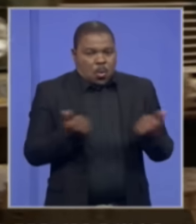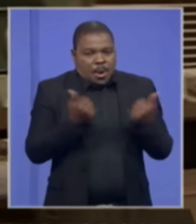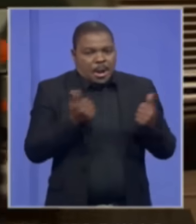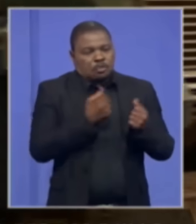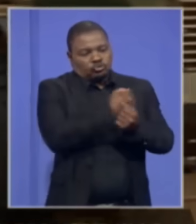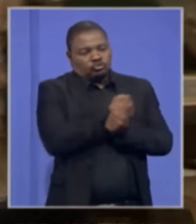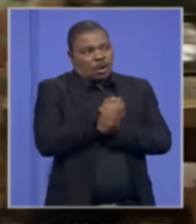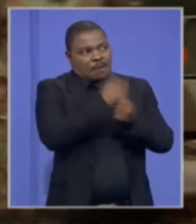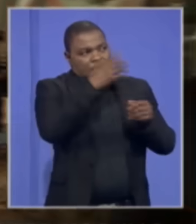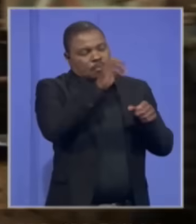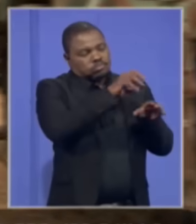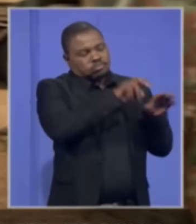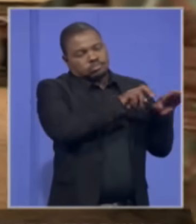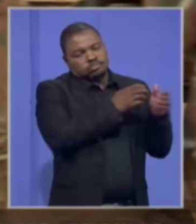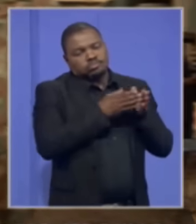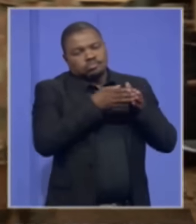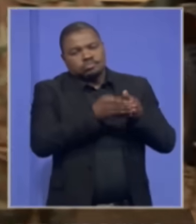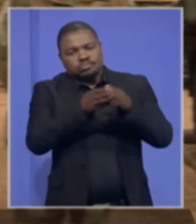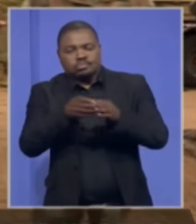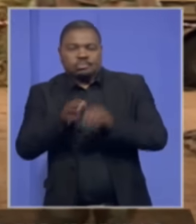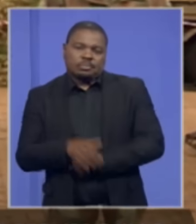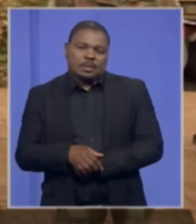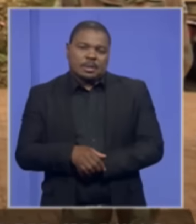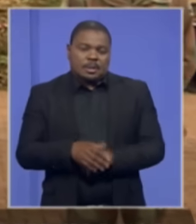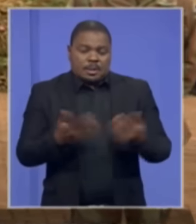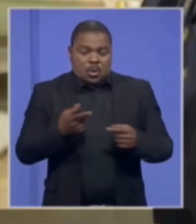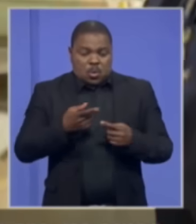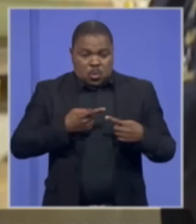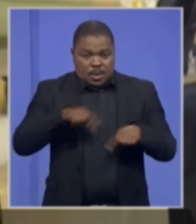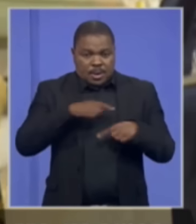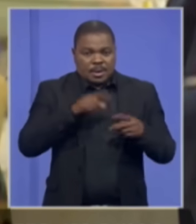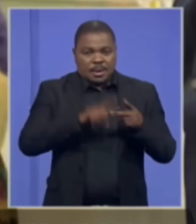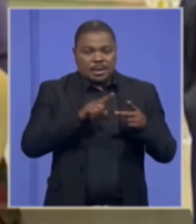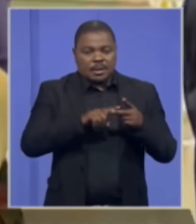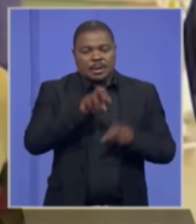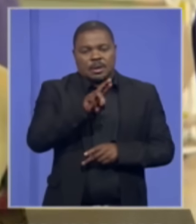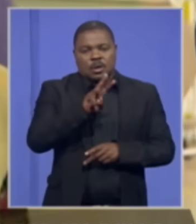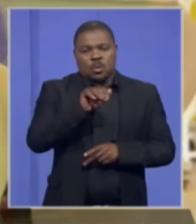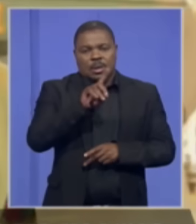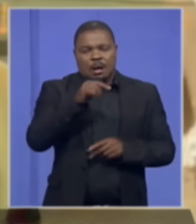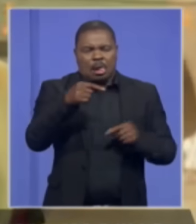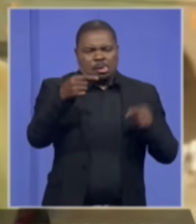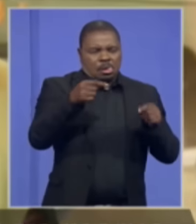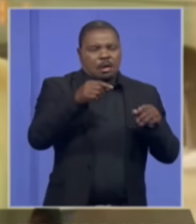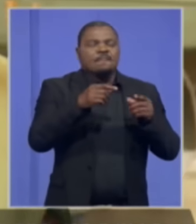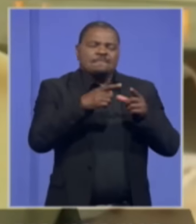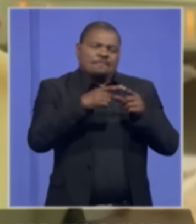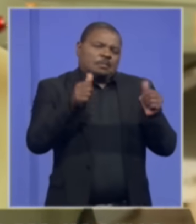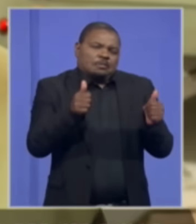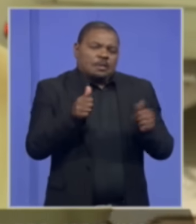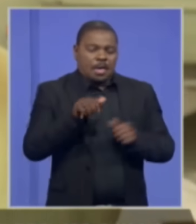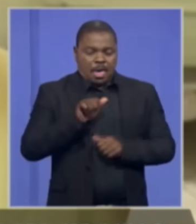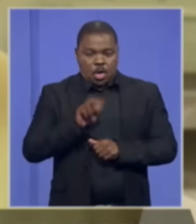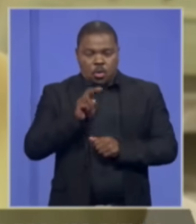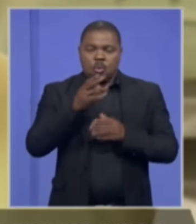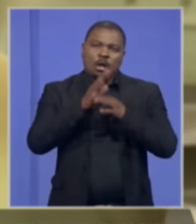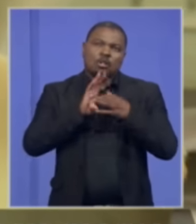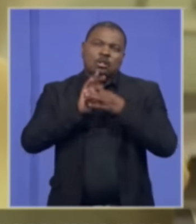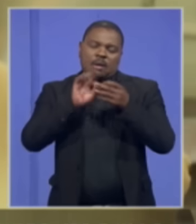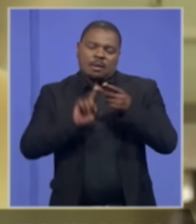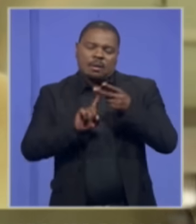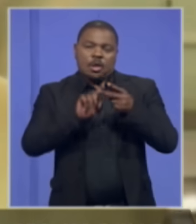have been seen as tensions between ourselves and Rwanda, I think they're being managed. We're working through the AU, working through the